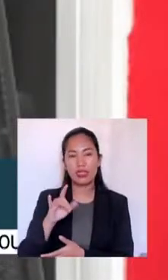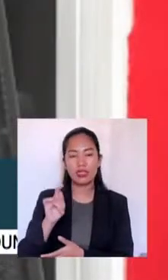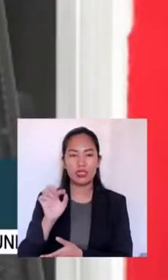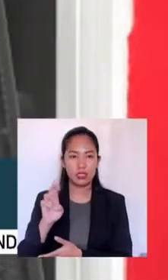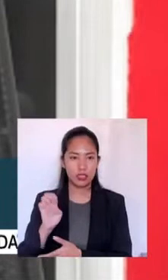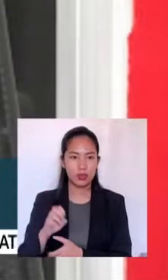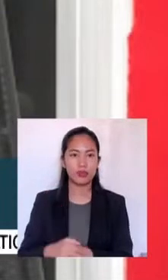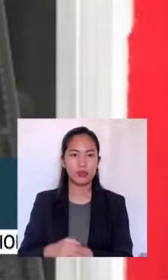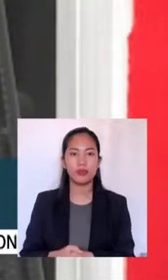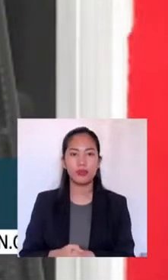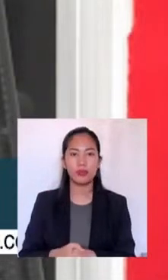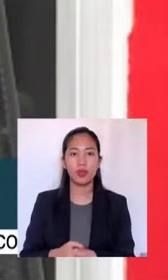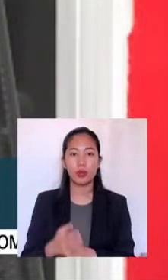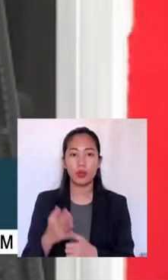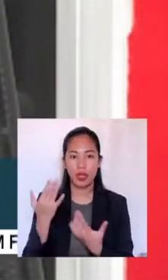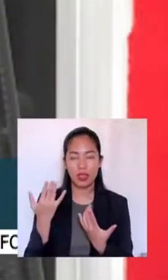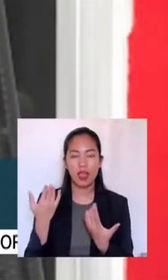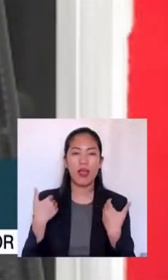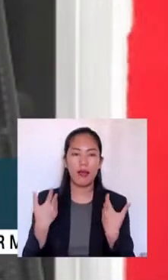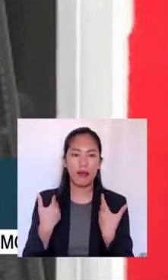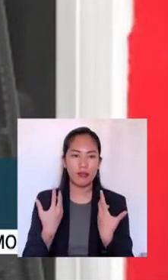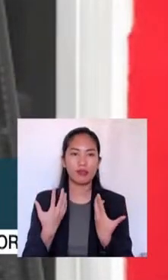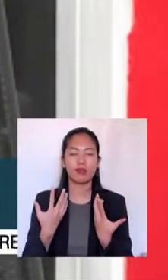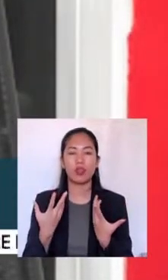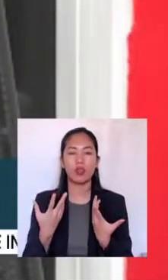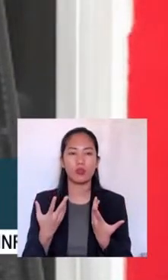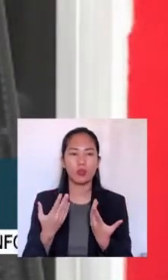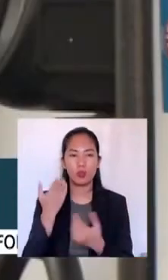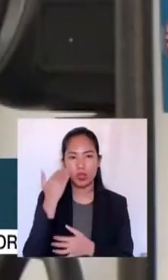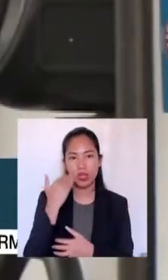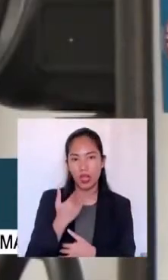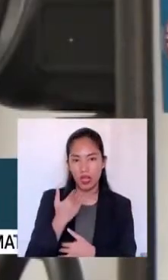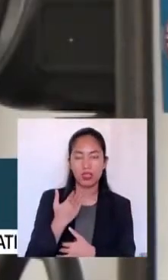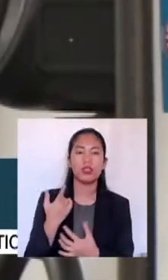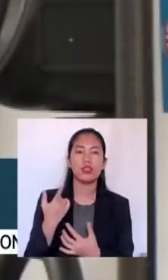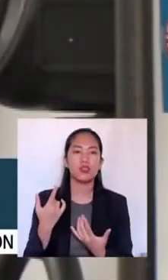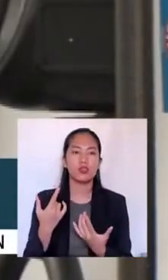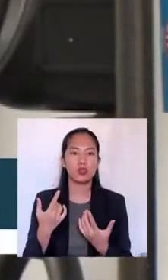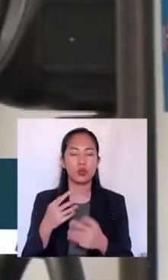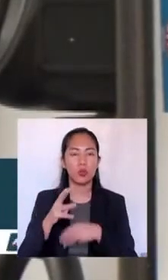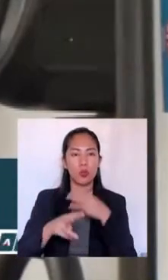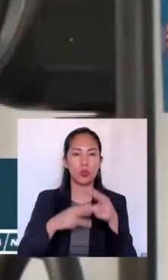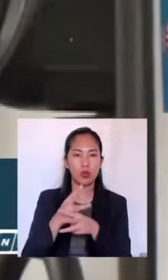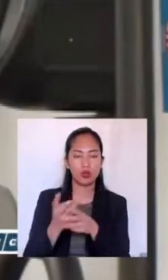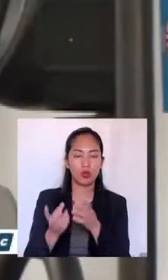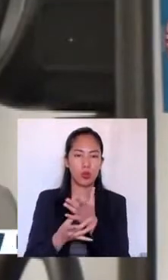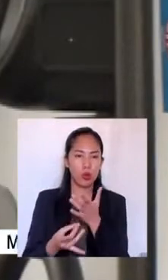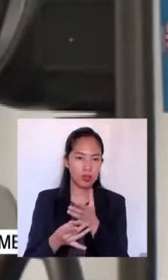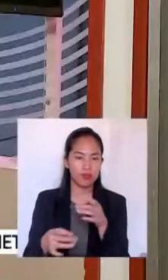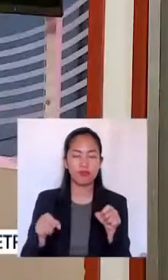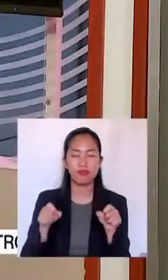a tightening of supply in the world oil market, as well as a weakening peso against the U.S. dollar.